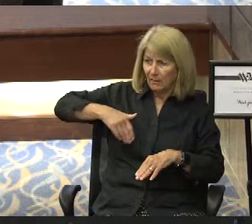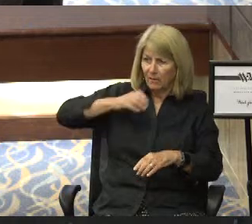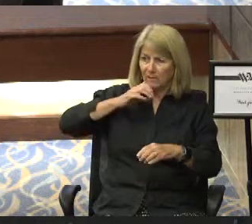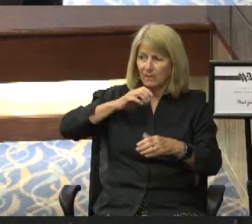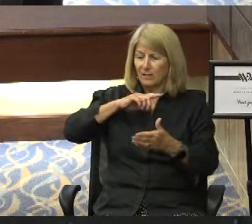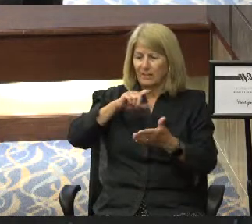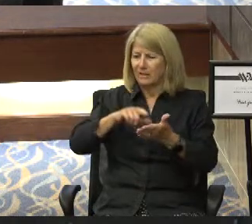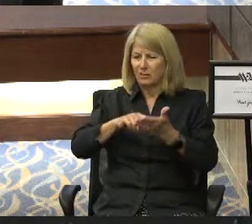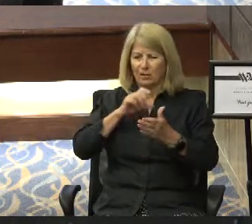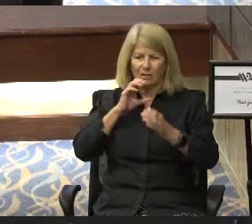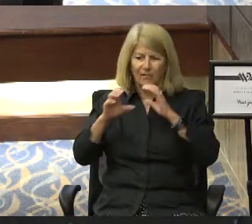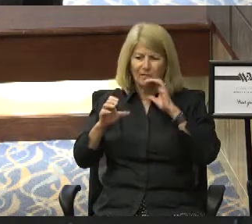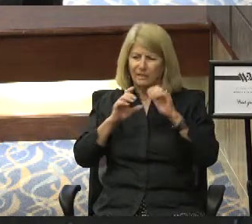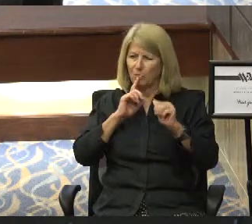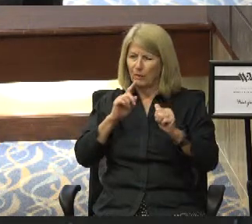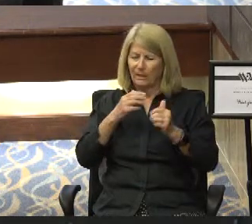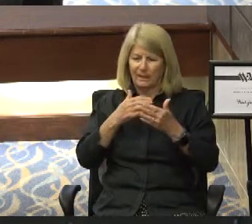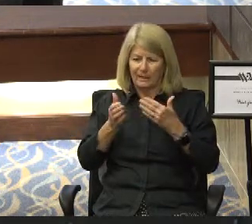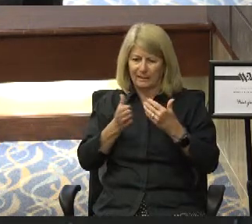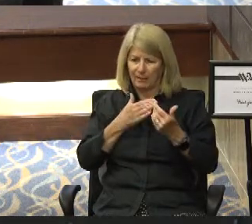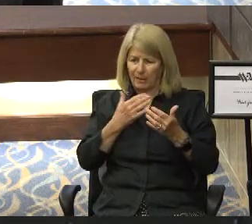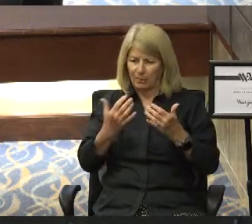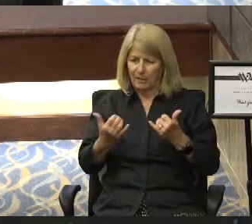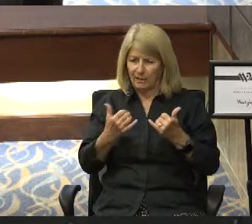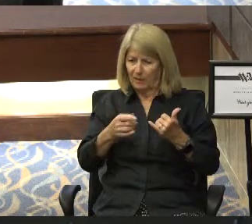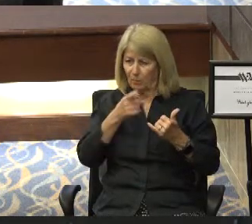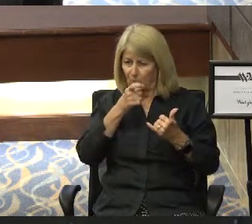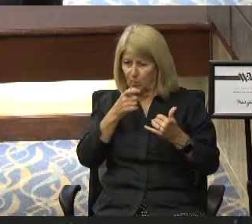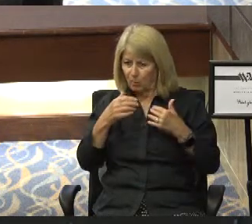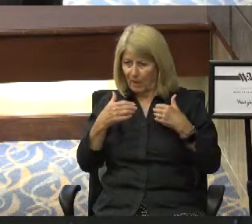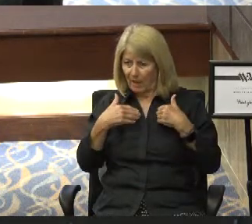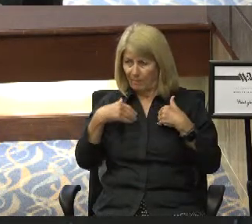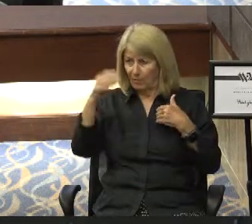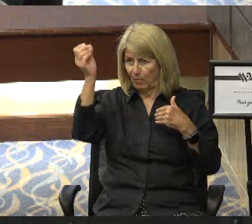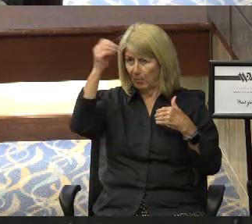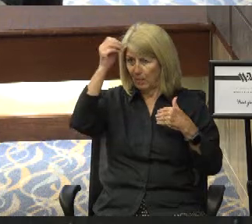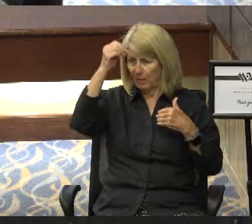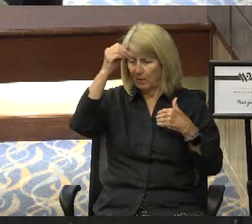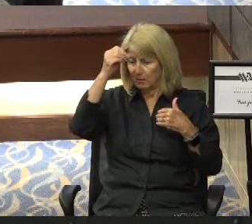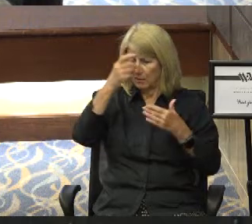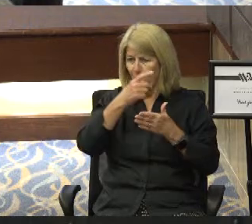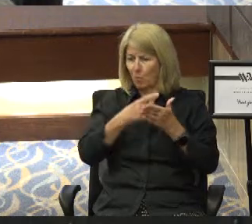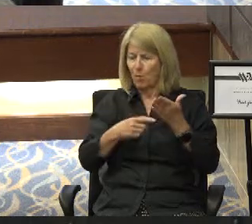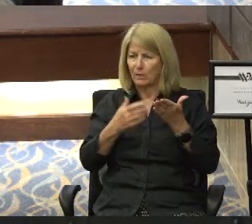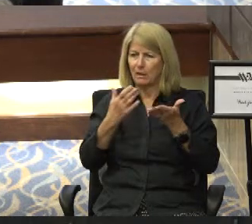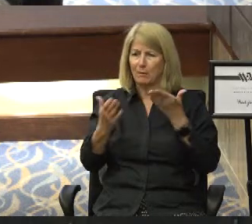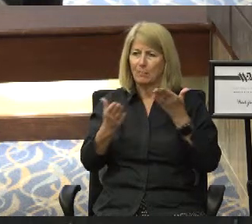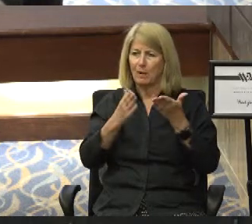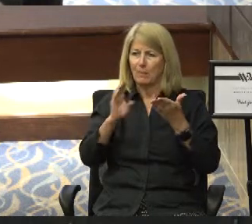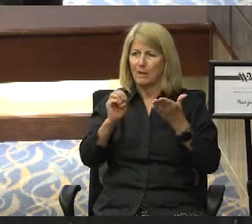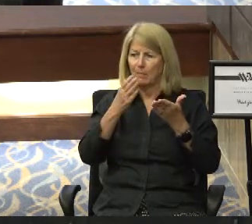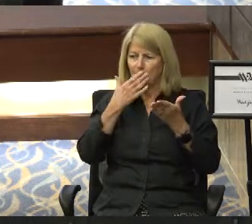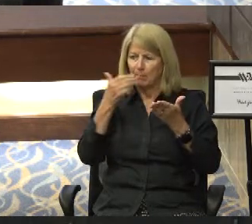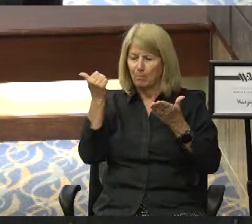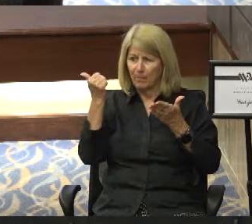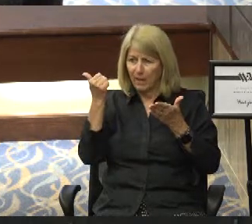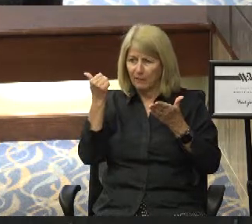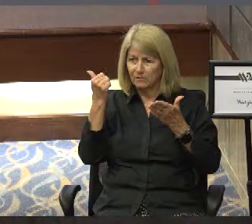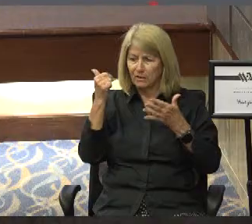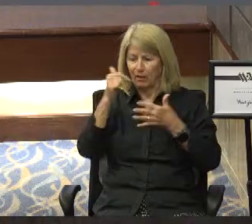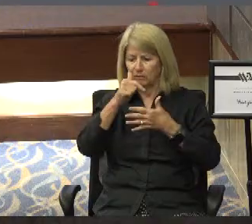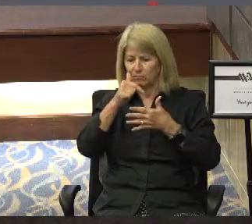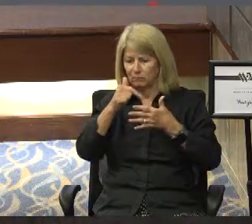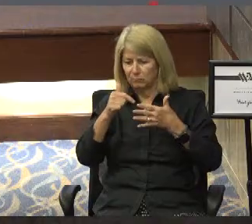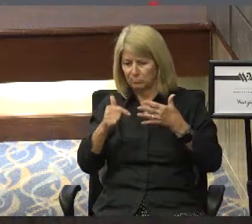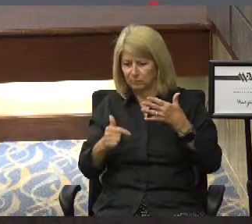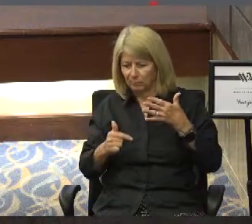and that's the Waco Transit team, who has definite opinions on what might be the best sequencing and